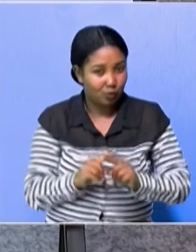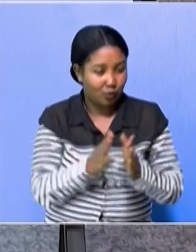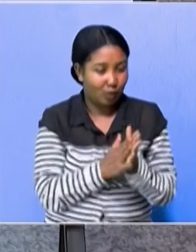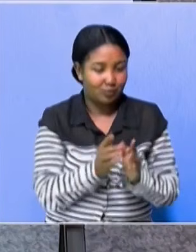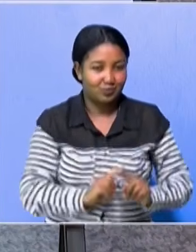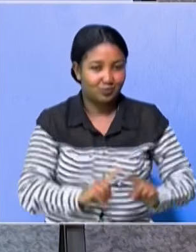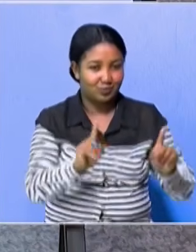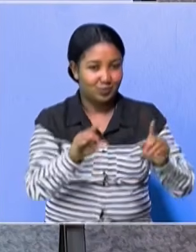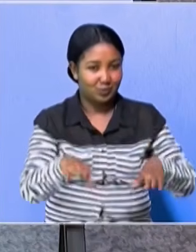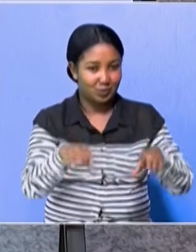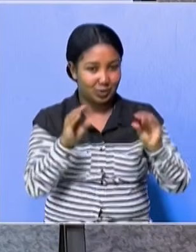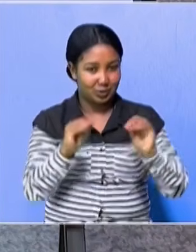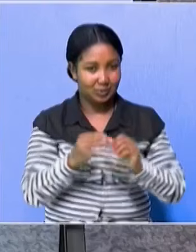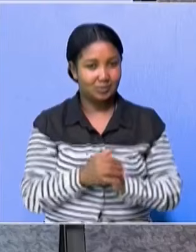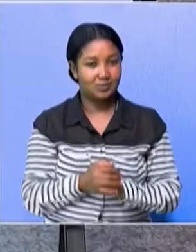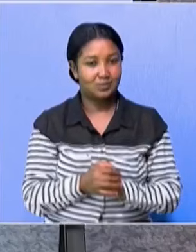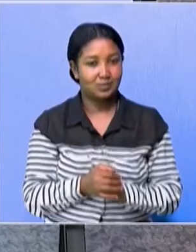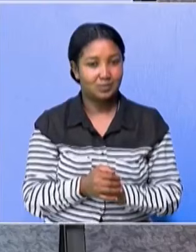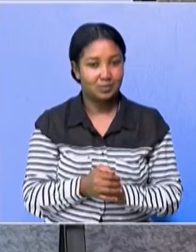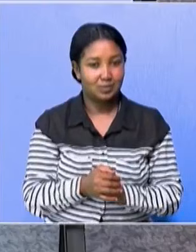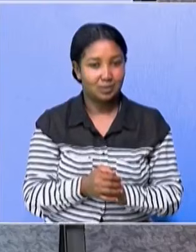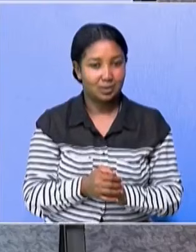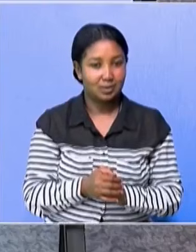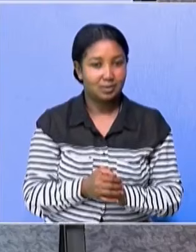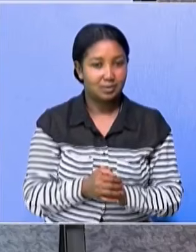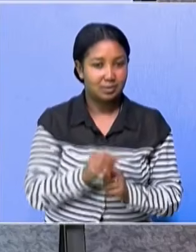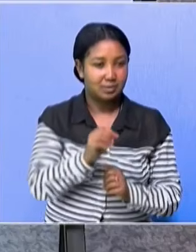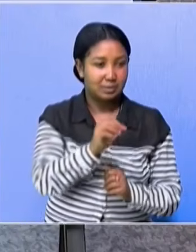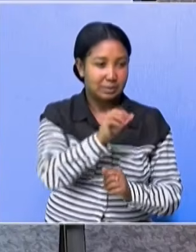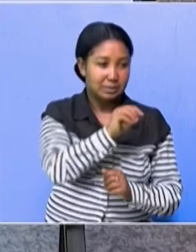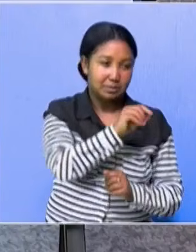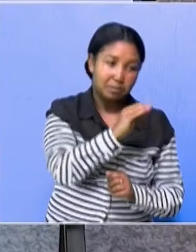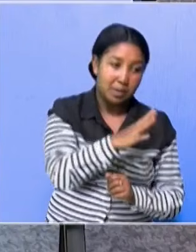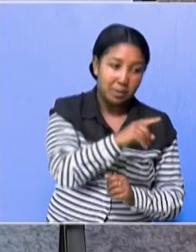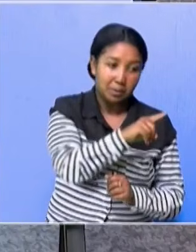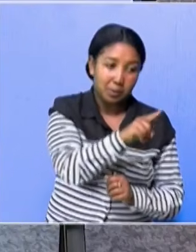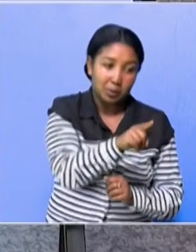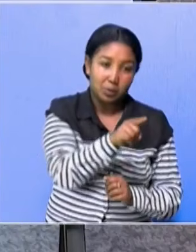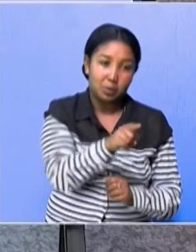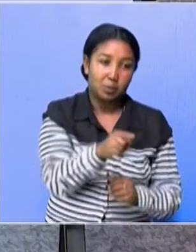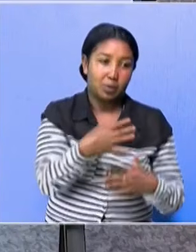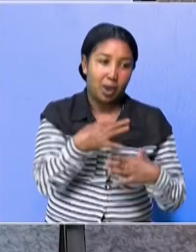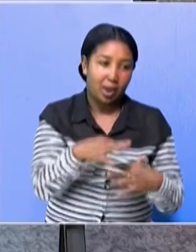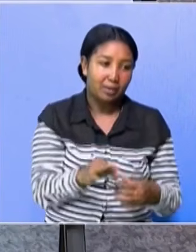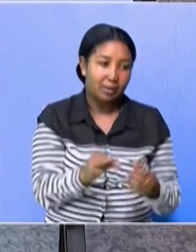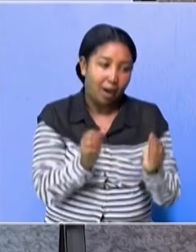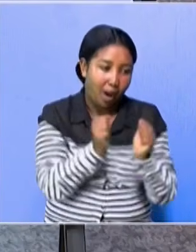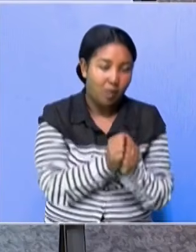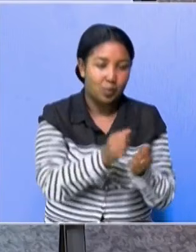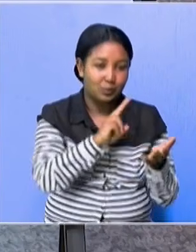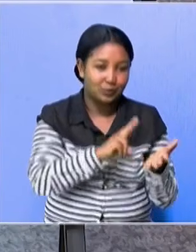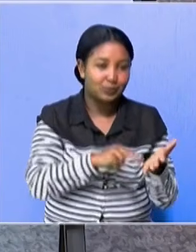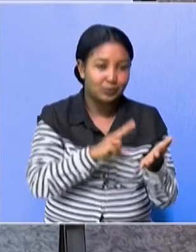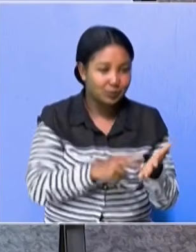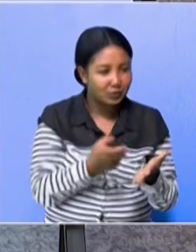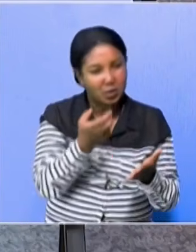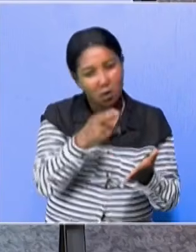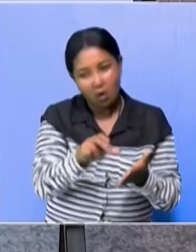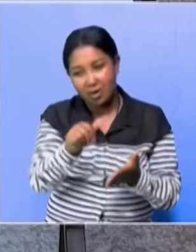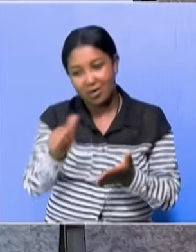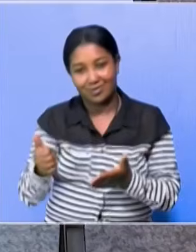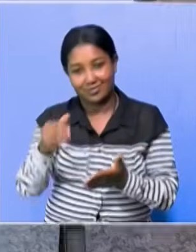of the students, of course. Yeah, some of you like just reading your lessons individually.